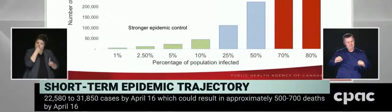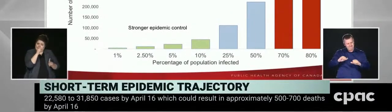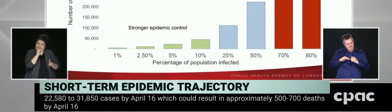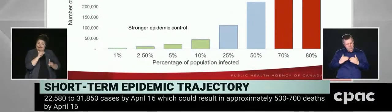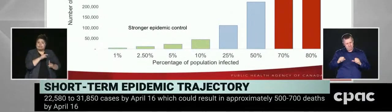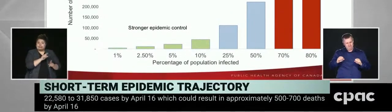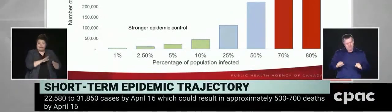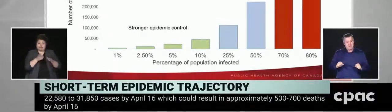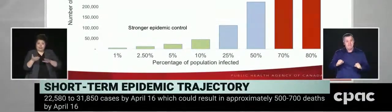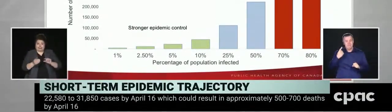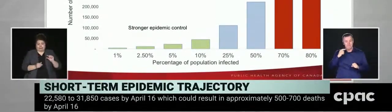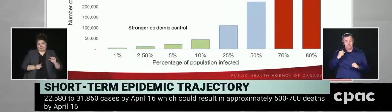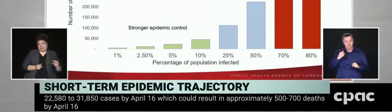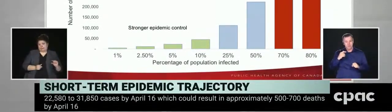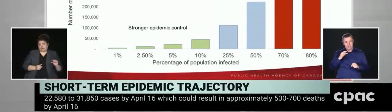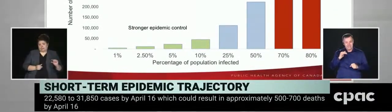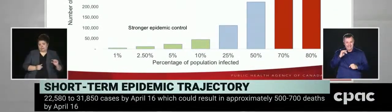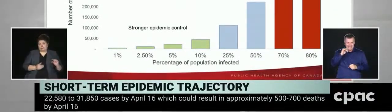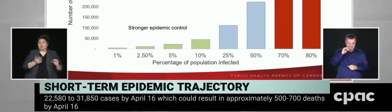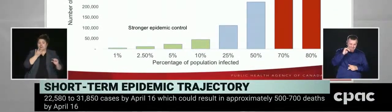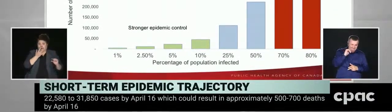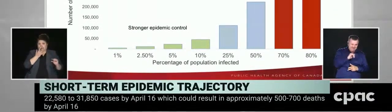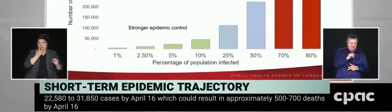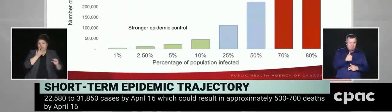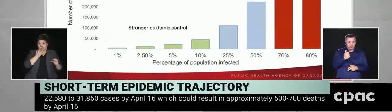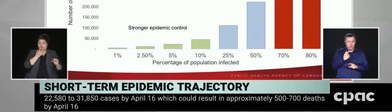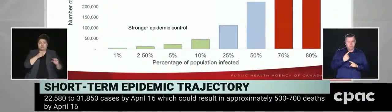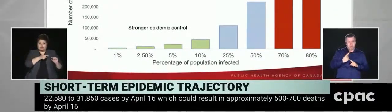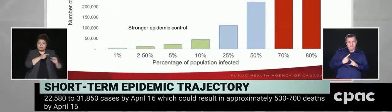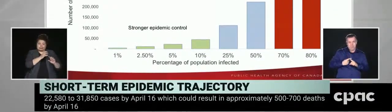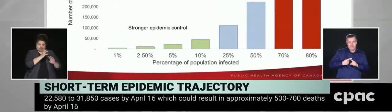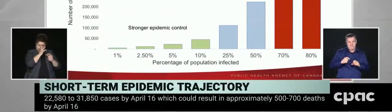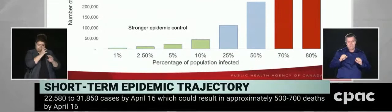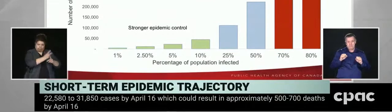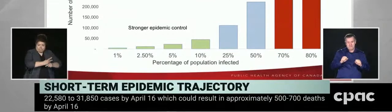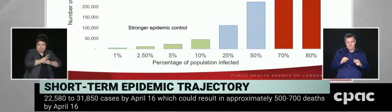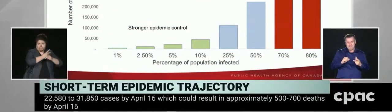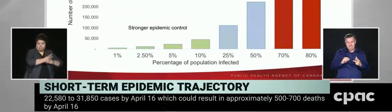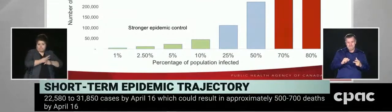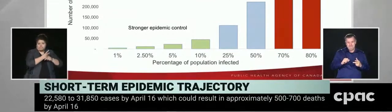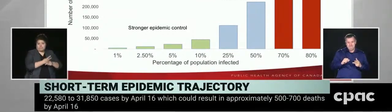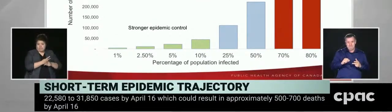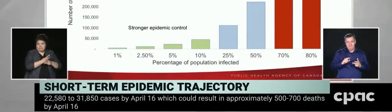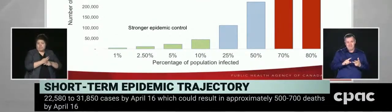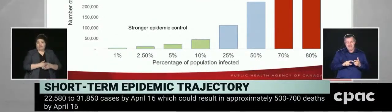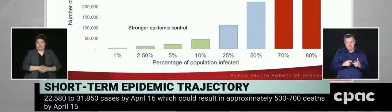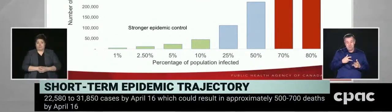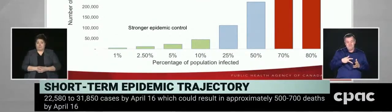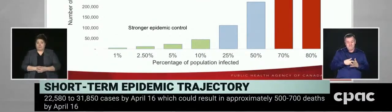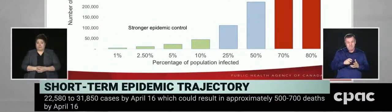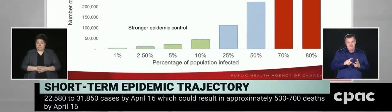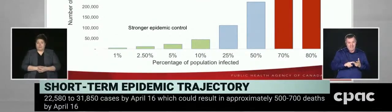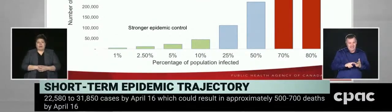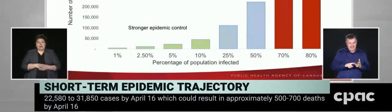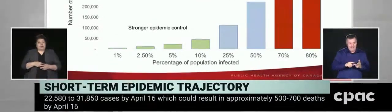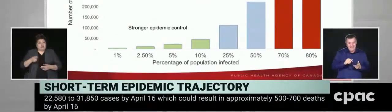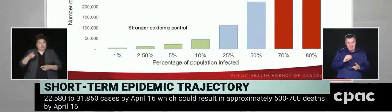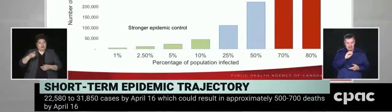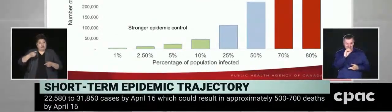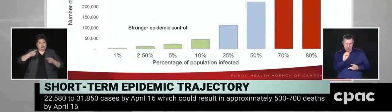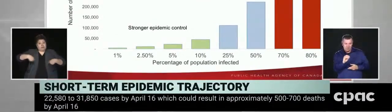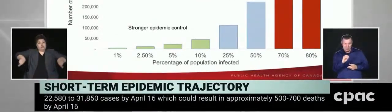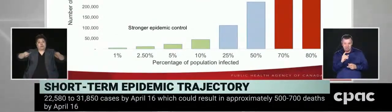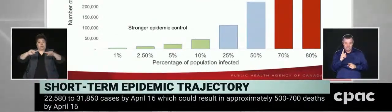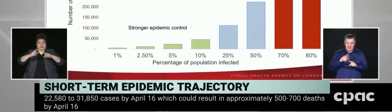of the green zone with strong epidemic control. Our collective efforts, despite all the hardships and